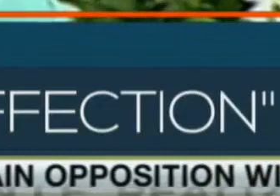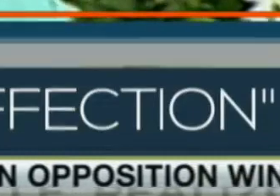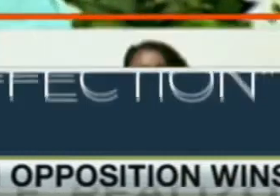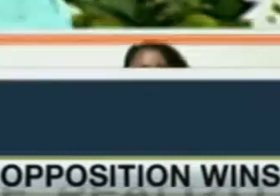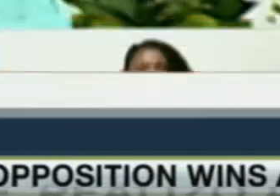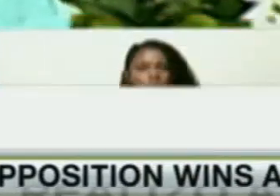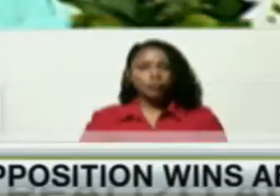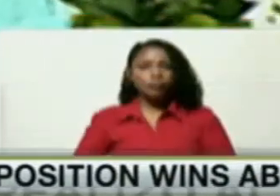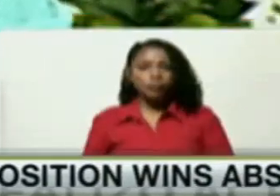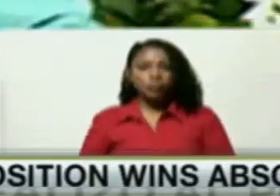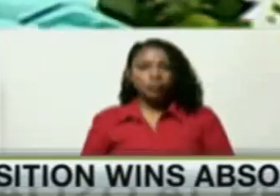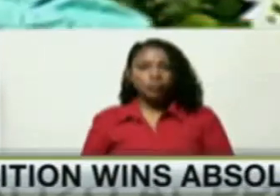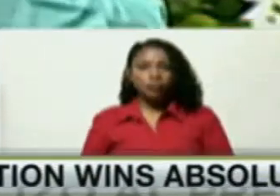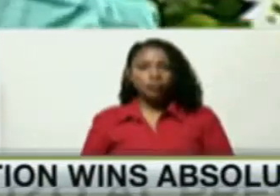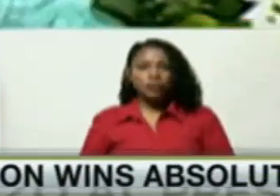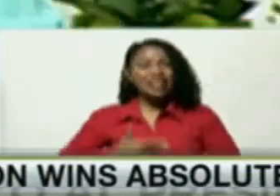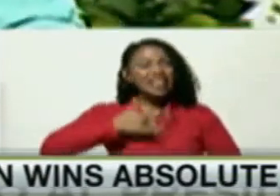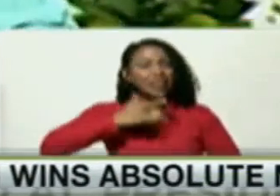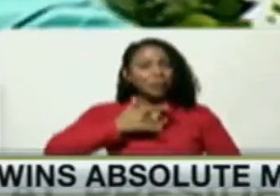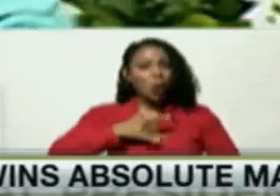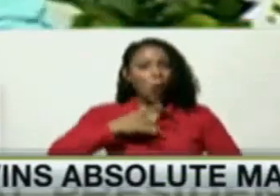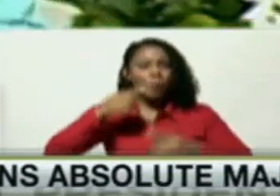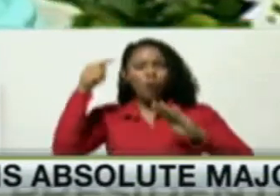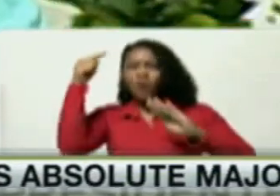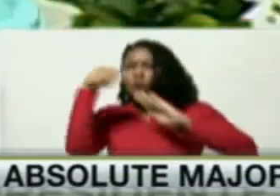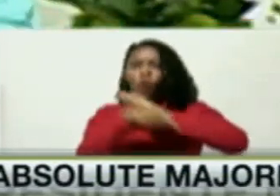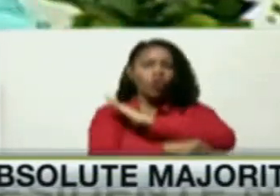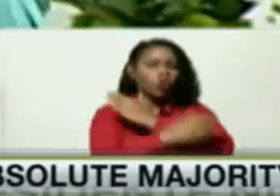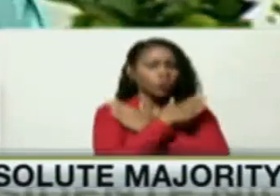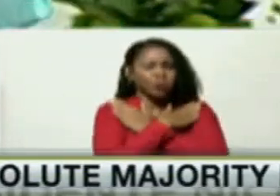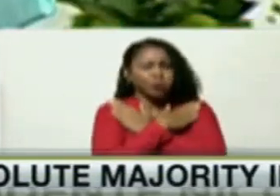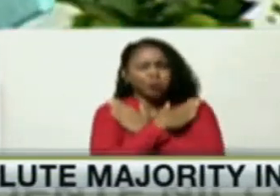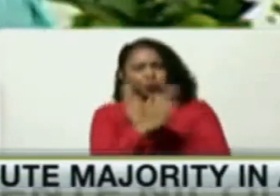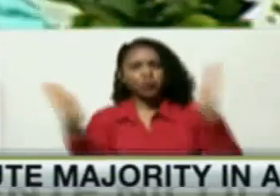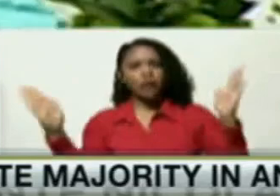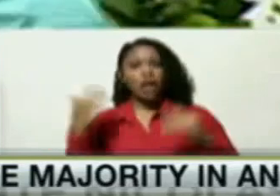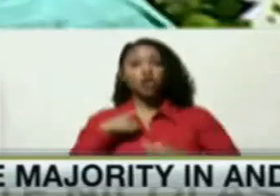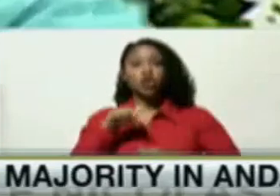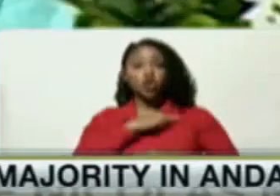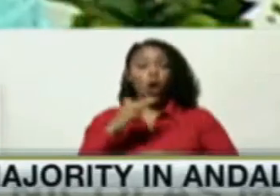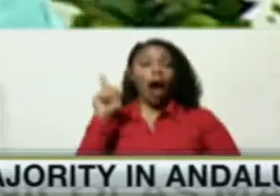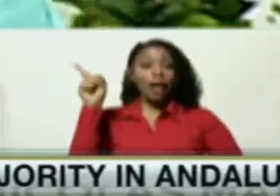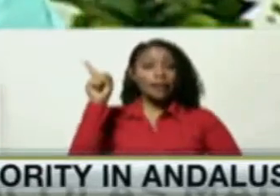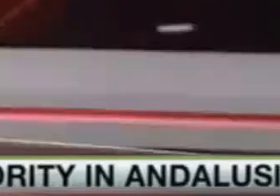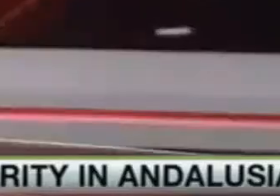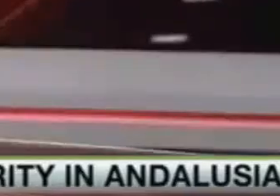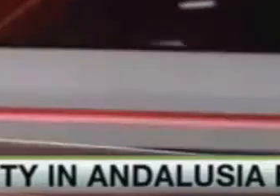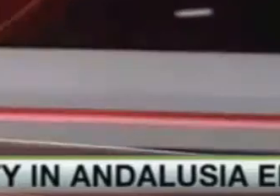with deep feelings of solidarity. That is how we were received in the world.